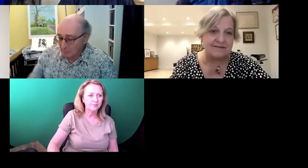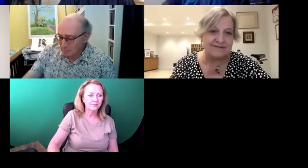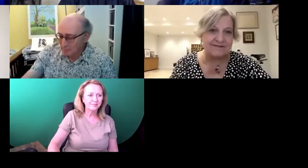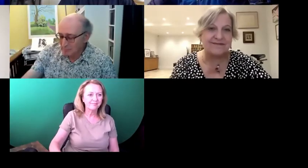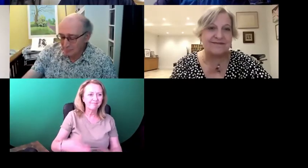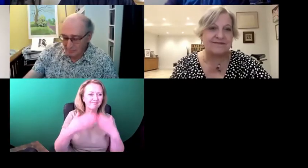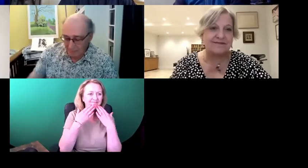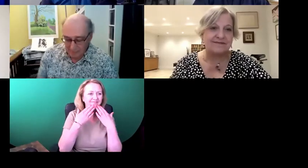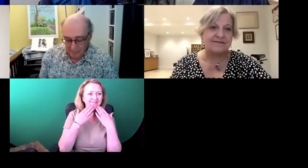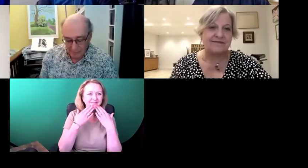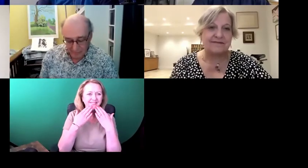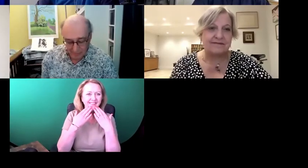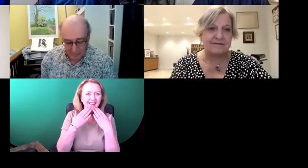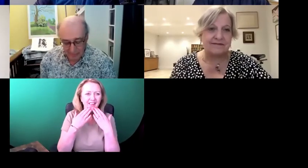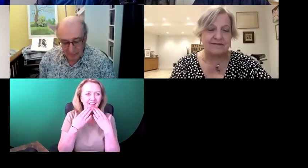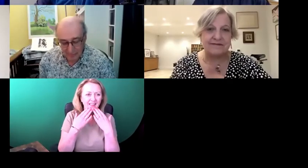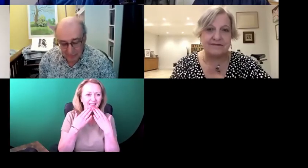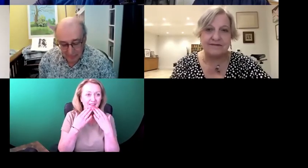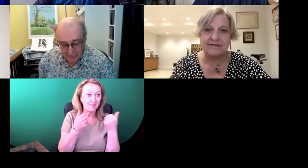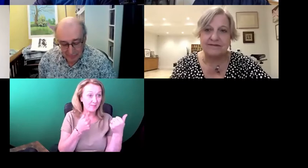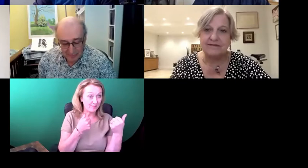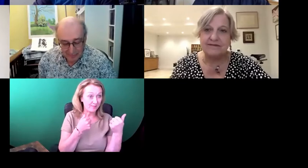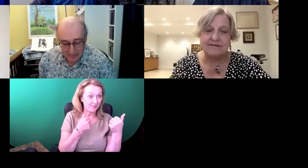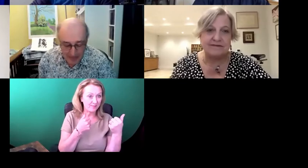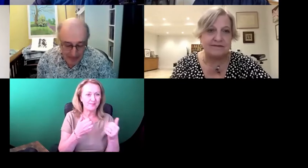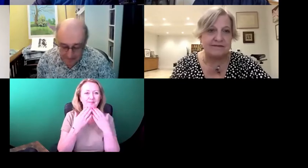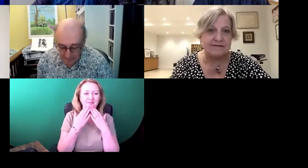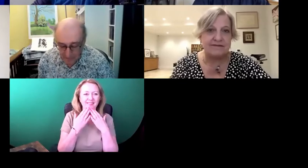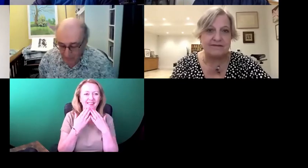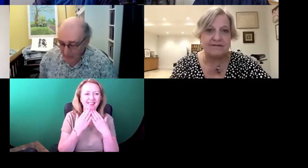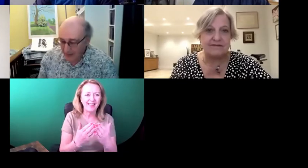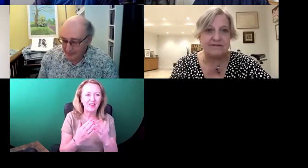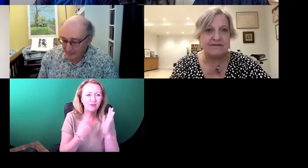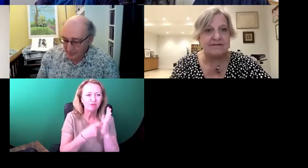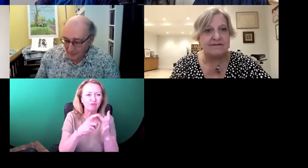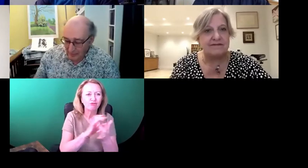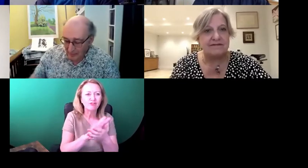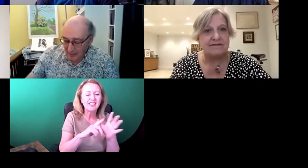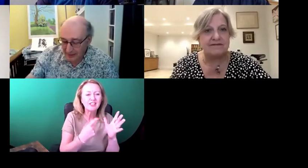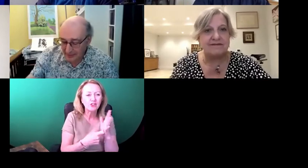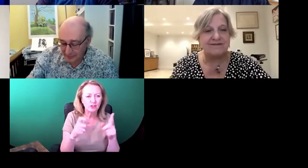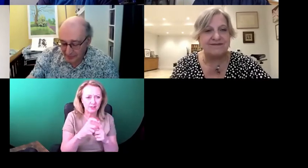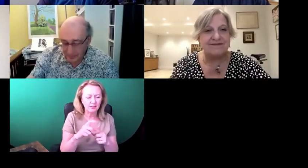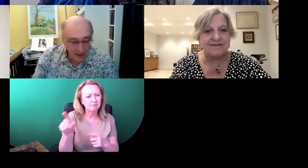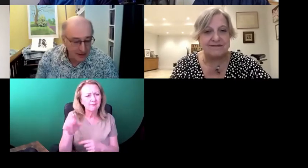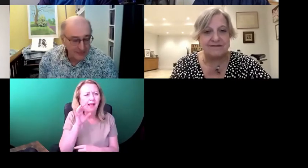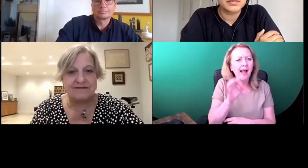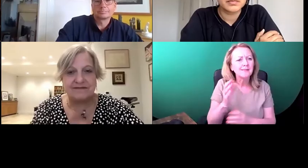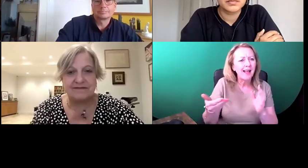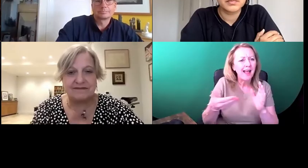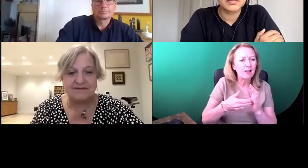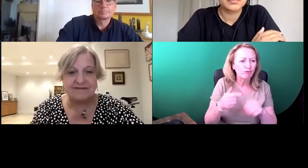Thanks, Richard. And just to be clear, that Richard had asked for a little bit of extra time because he was